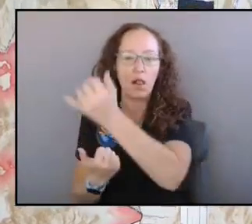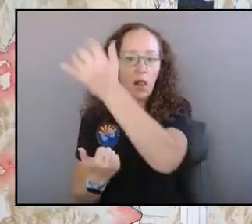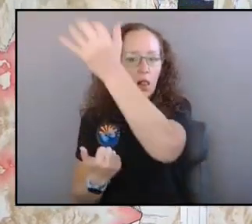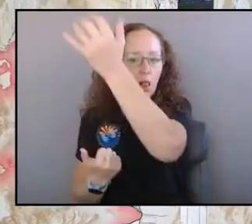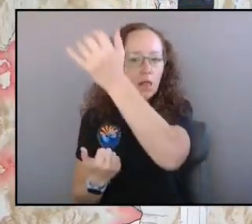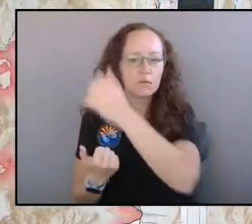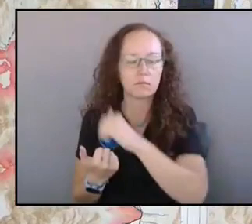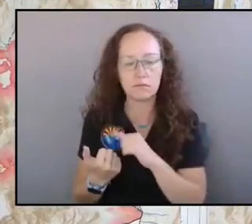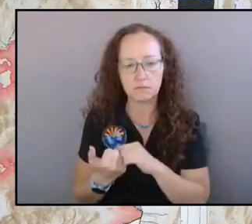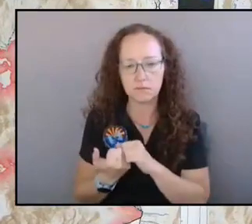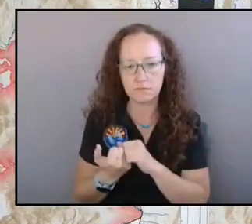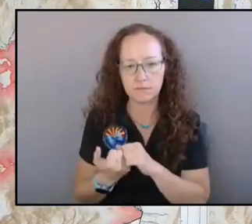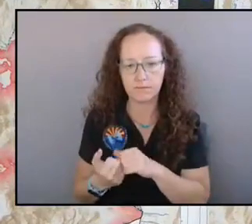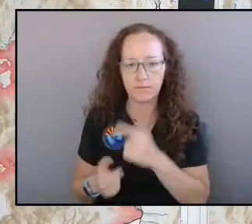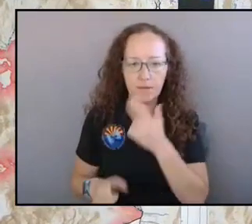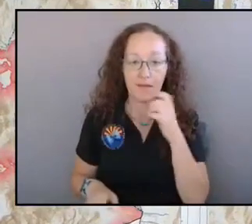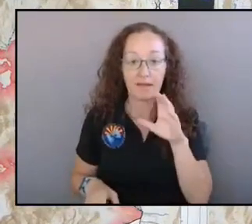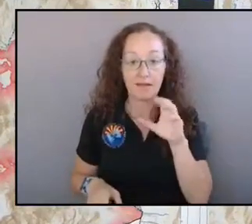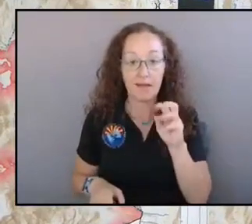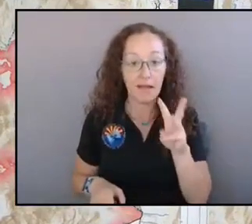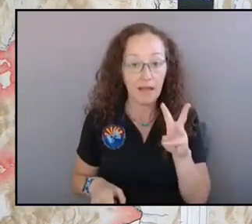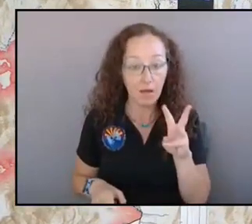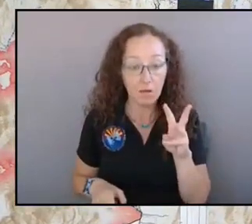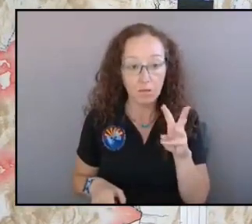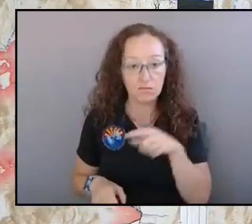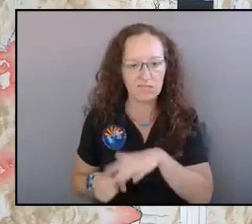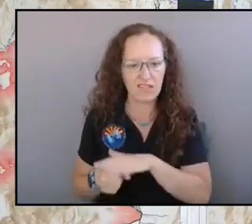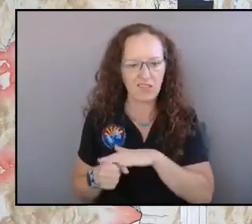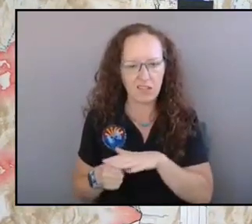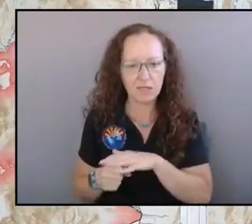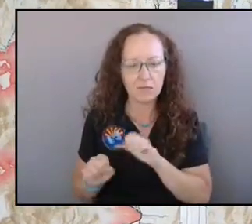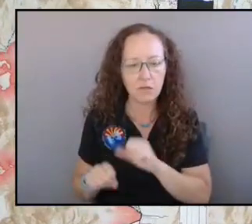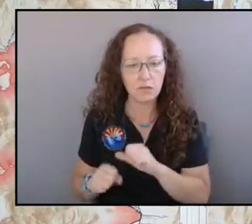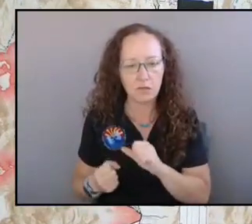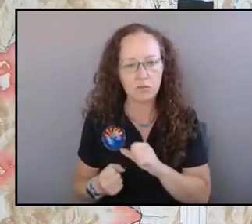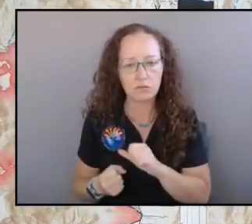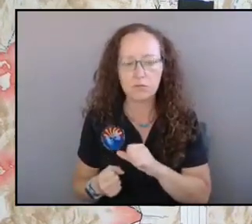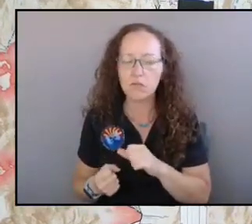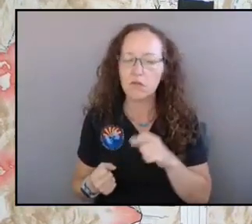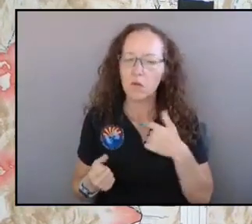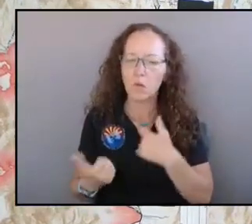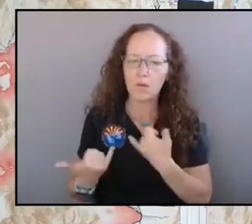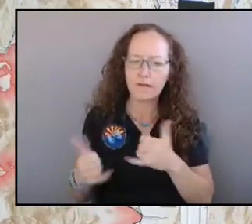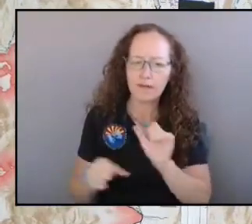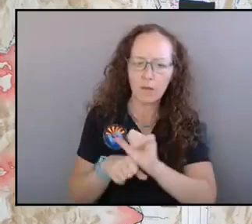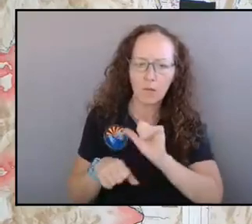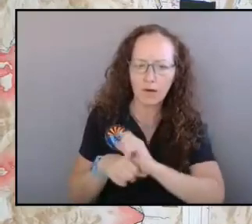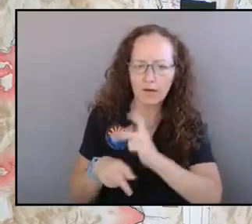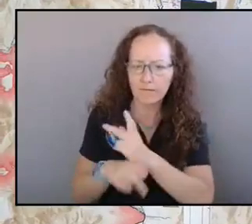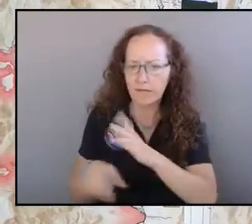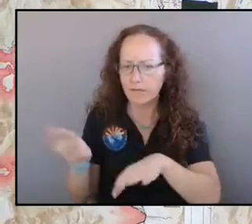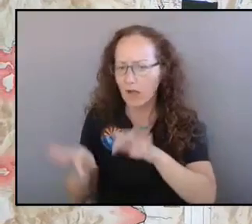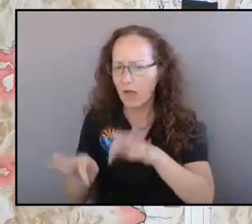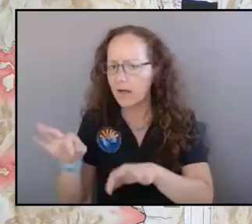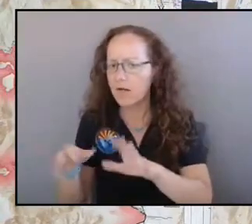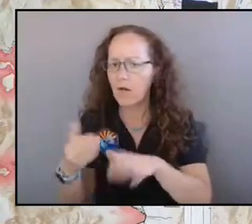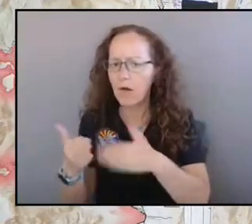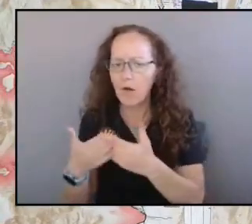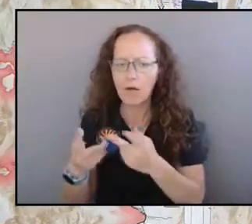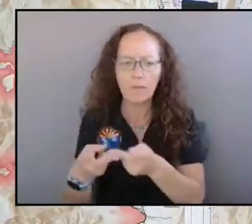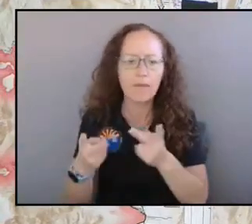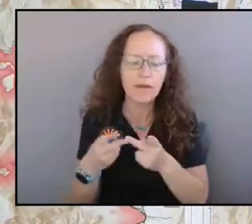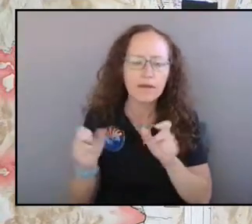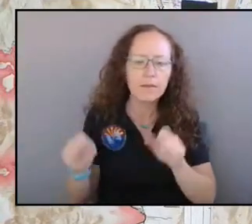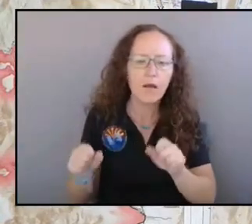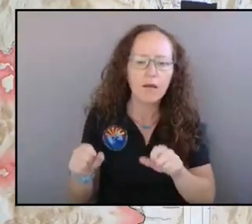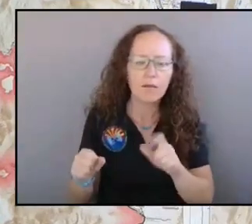by cows, we still want to make sure that we have identified all the different potential entry points, if you will, for any other